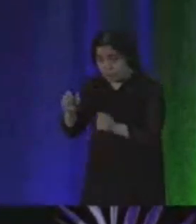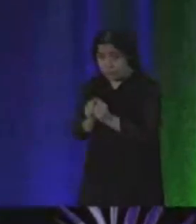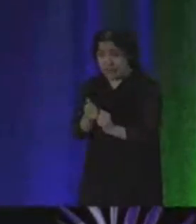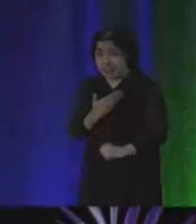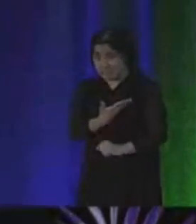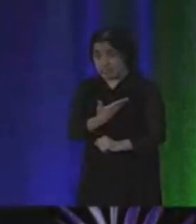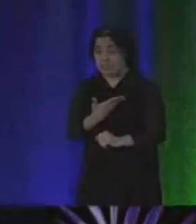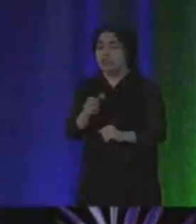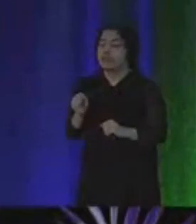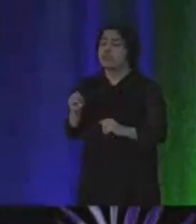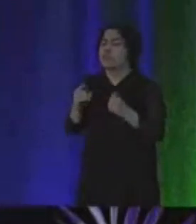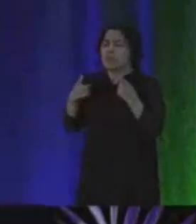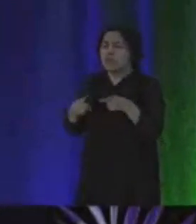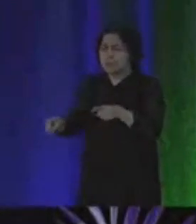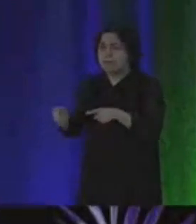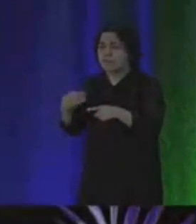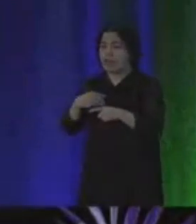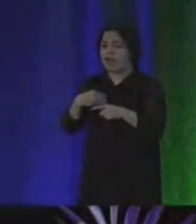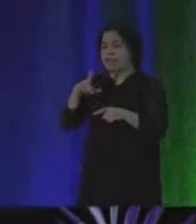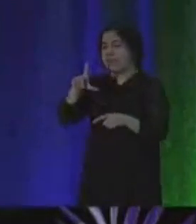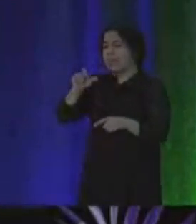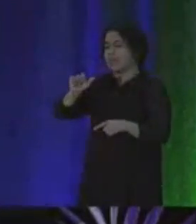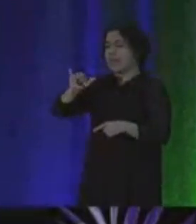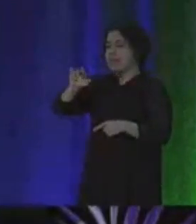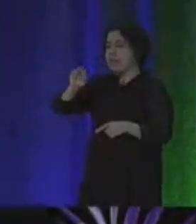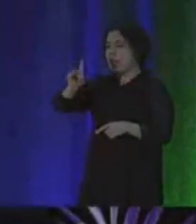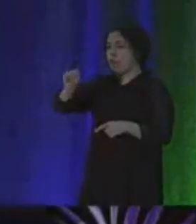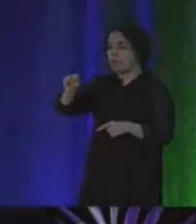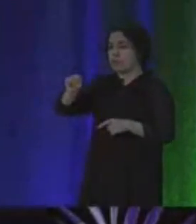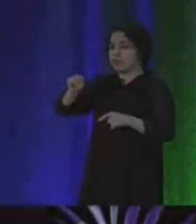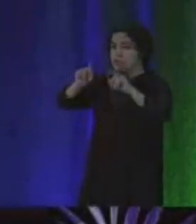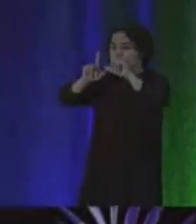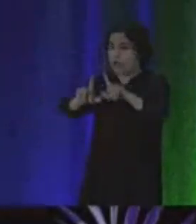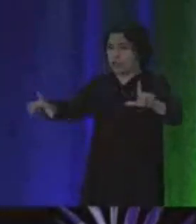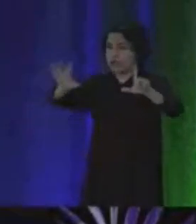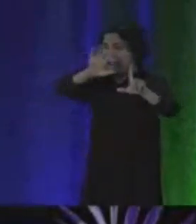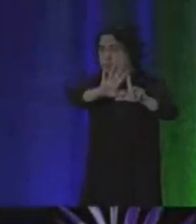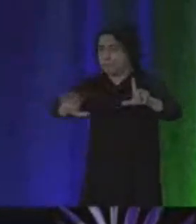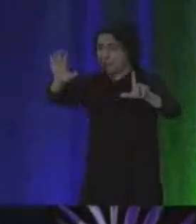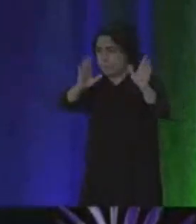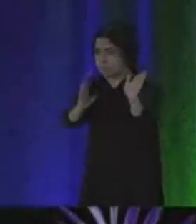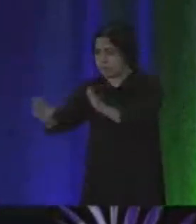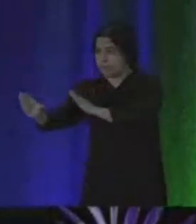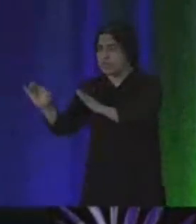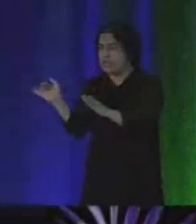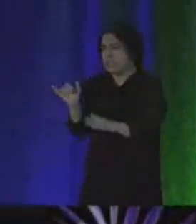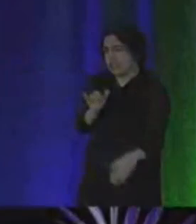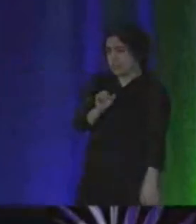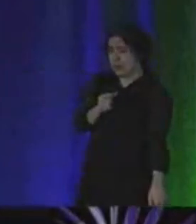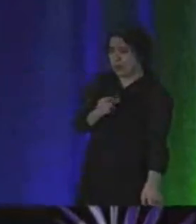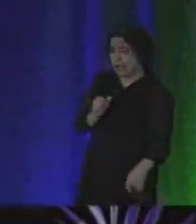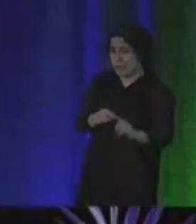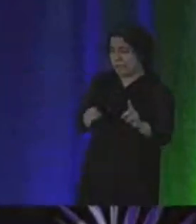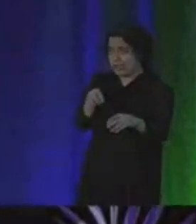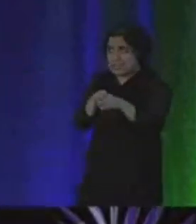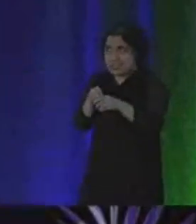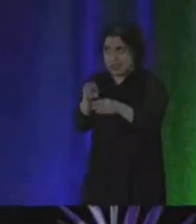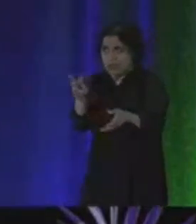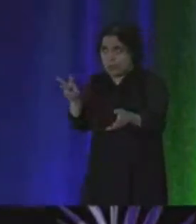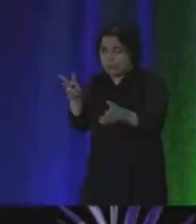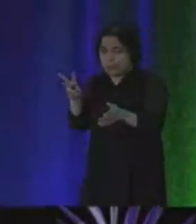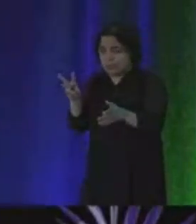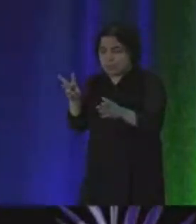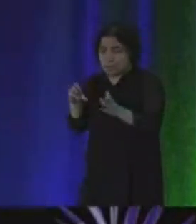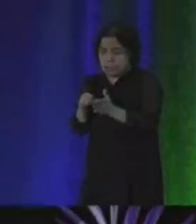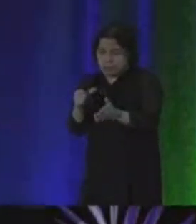happens is there's like a layout algorithm, like yoga or something like that, but it's not. It's inside the browser, and it'll